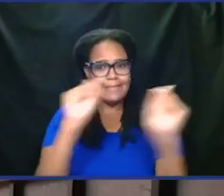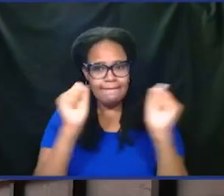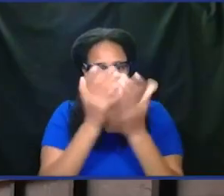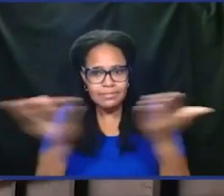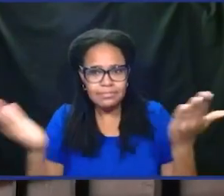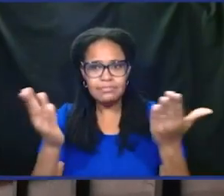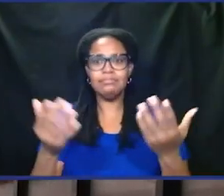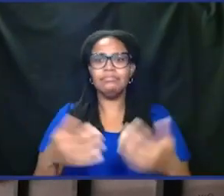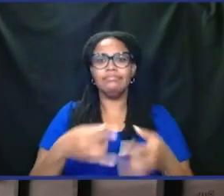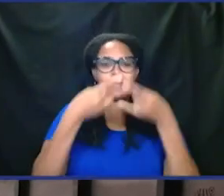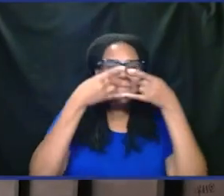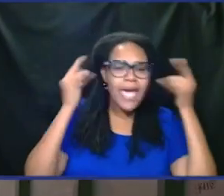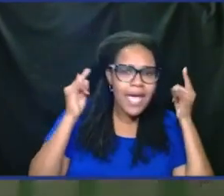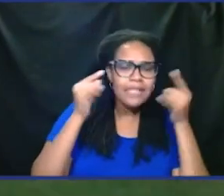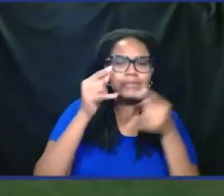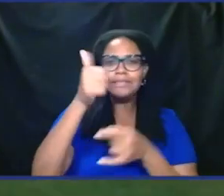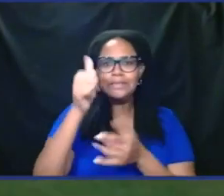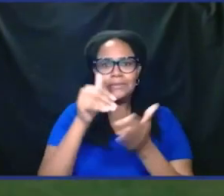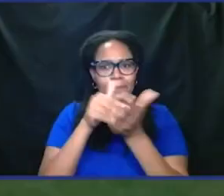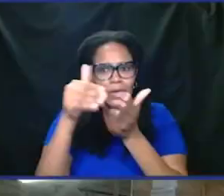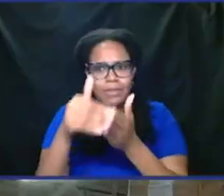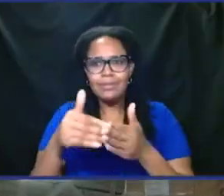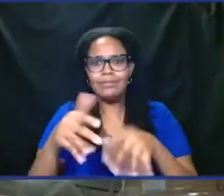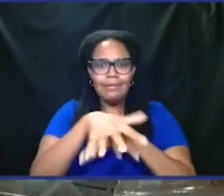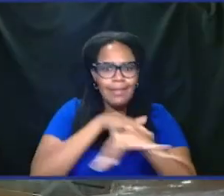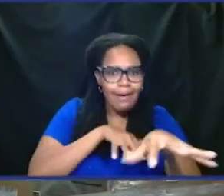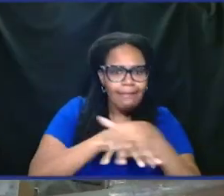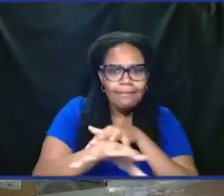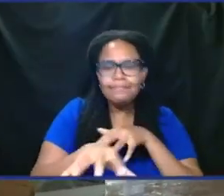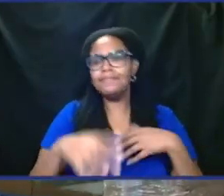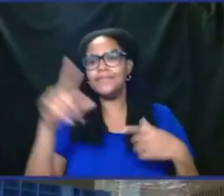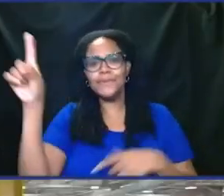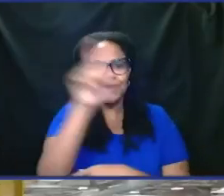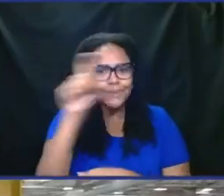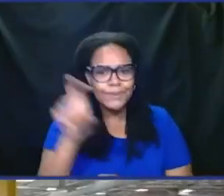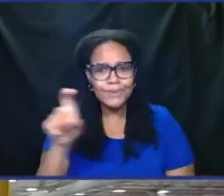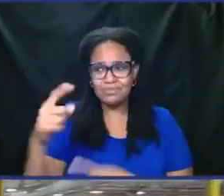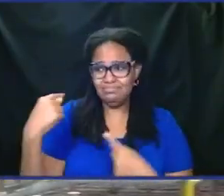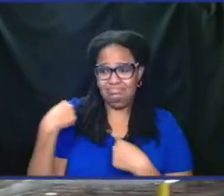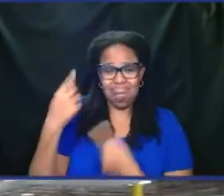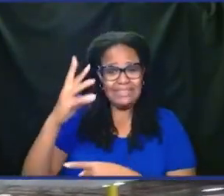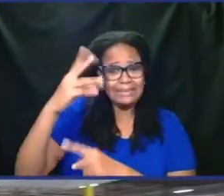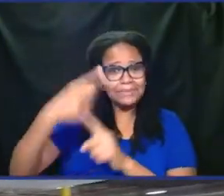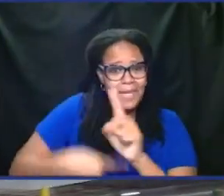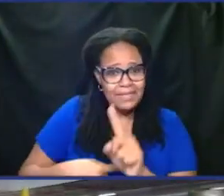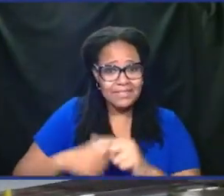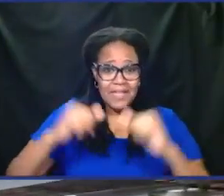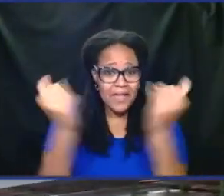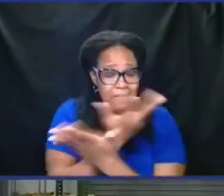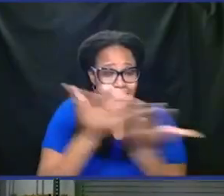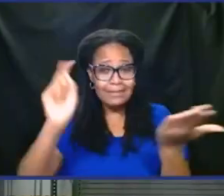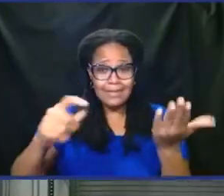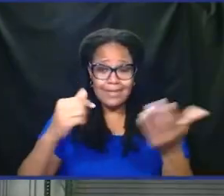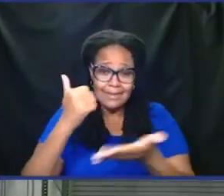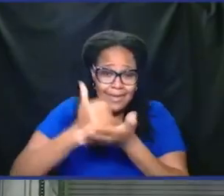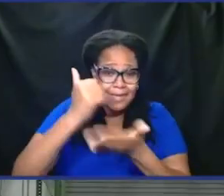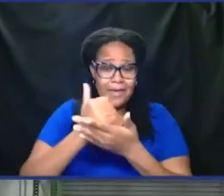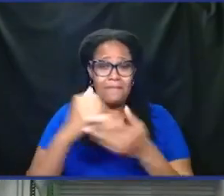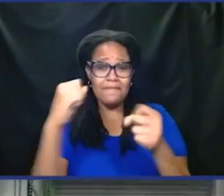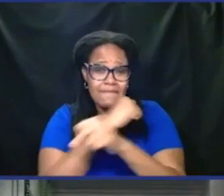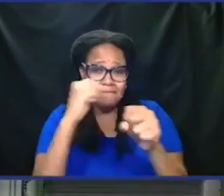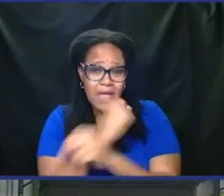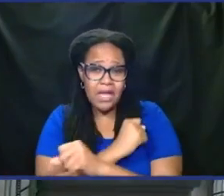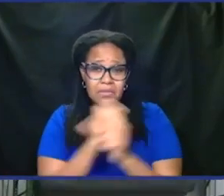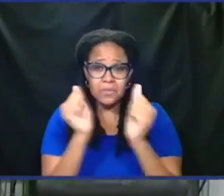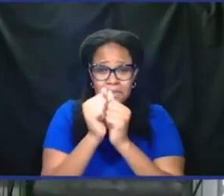gloves, gowns, and disinfectants in just 6 months. Everything health centers need to battle COVID-19 is shipped from here to hundreds of clinics